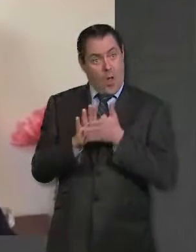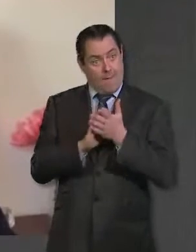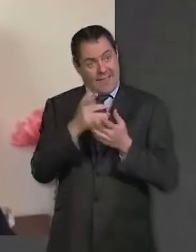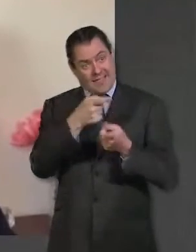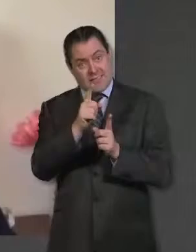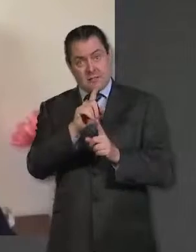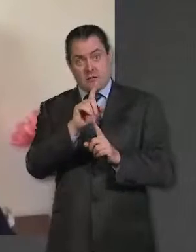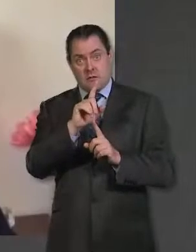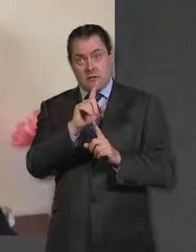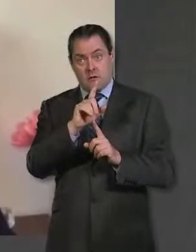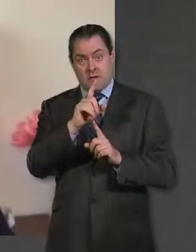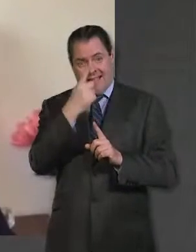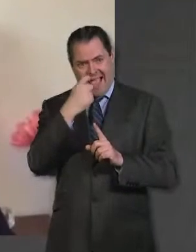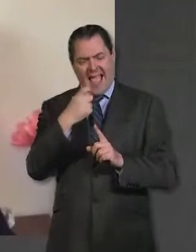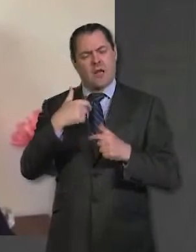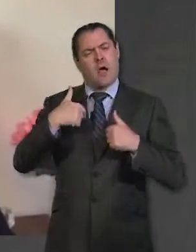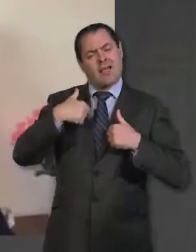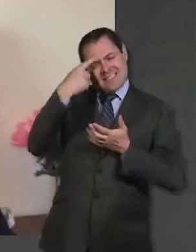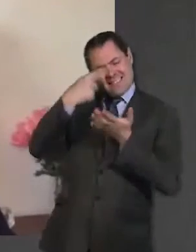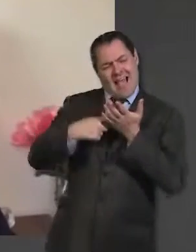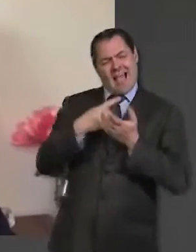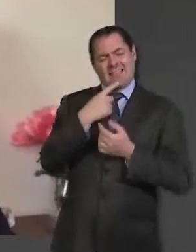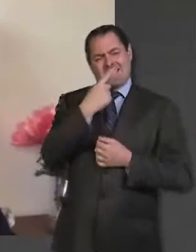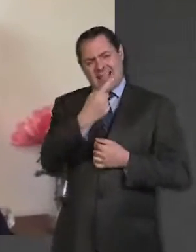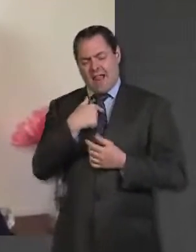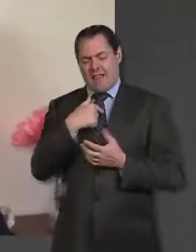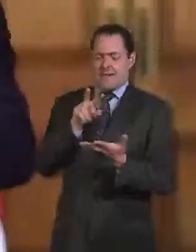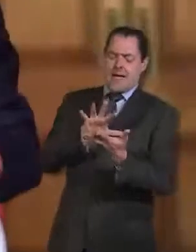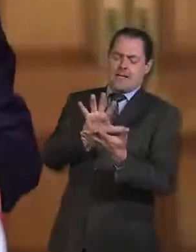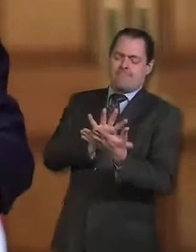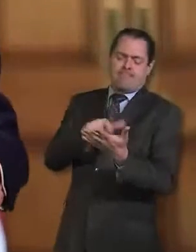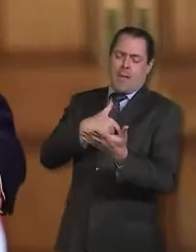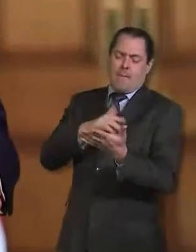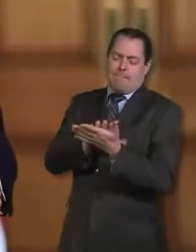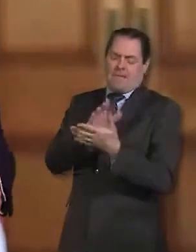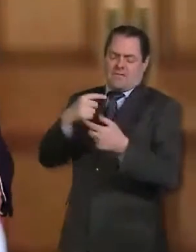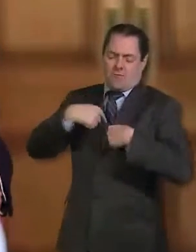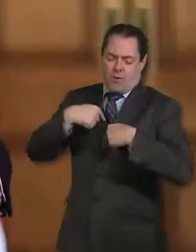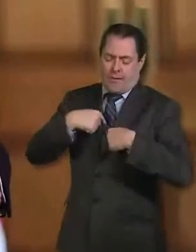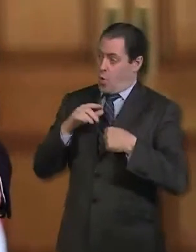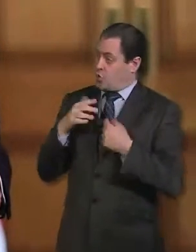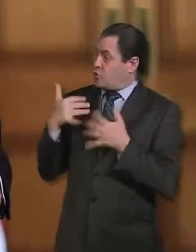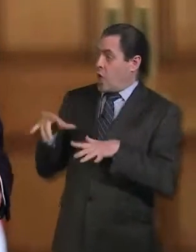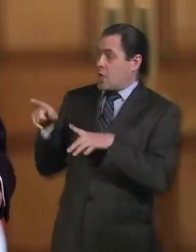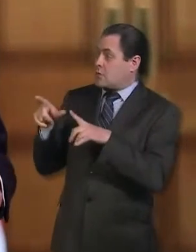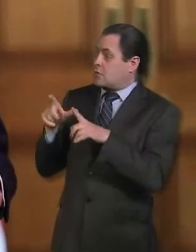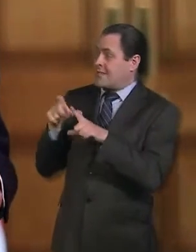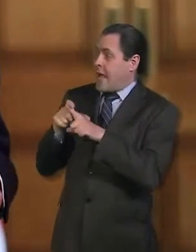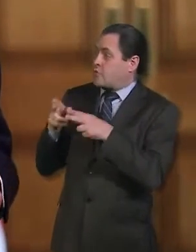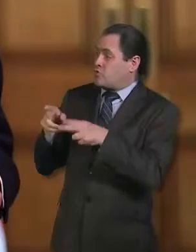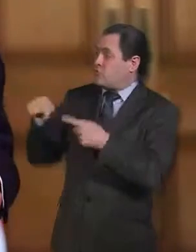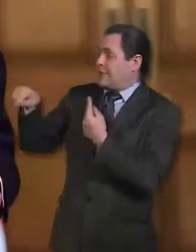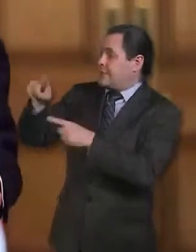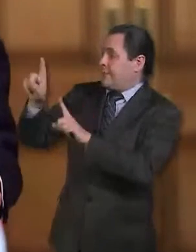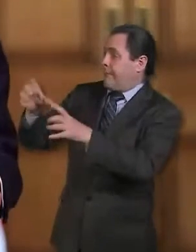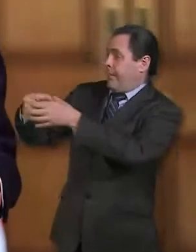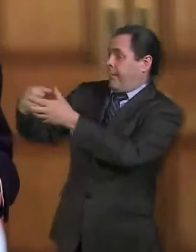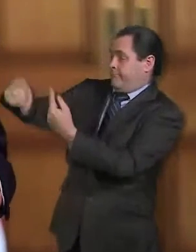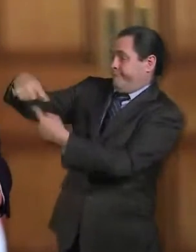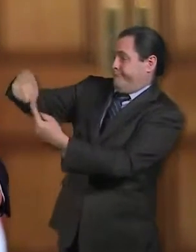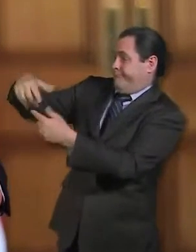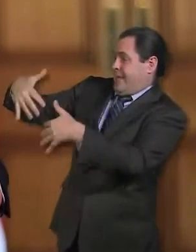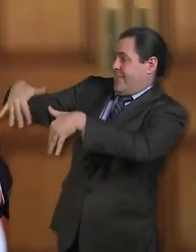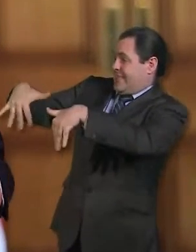that discretion just for people who work in Downing Street? No, as I've said, it is incredibly important that people follow the guidelines. I was